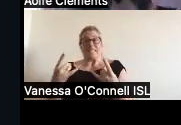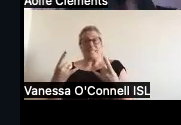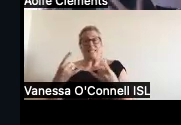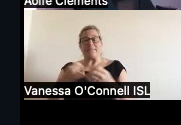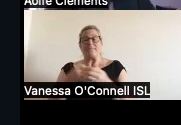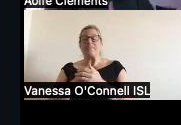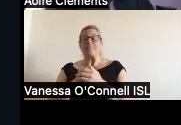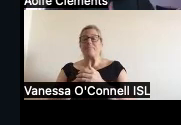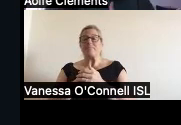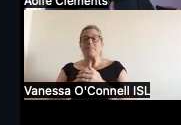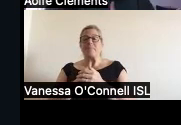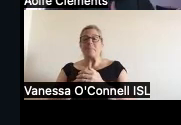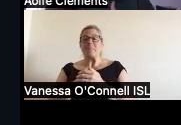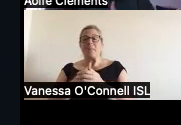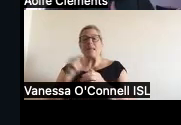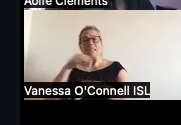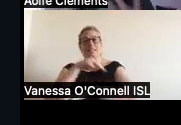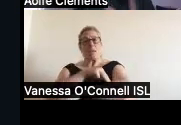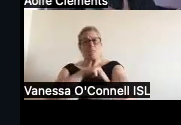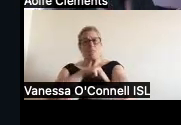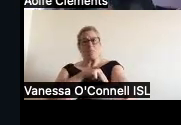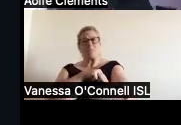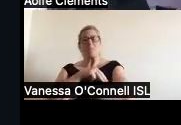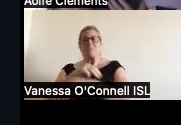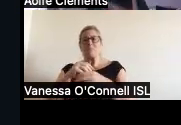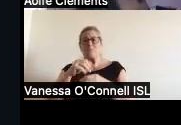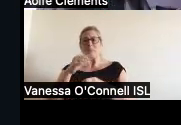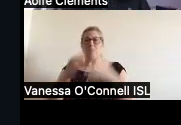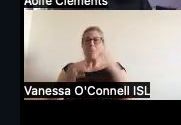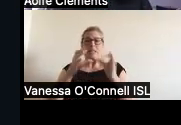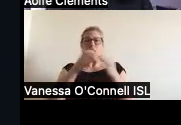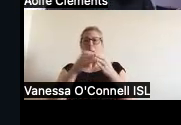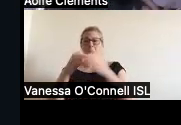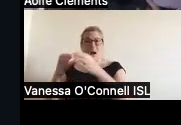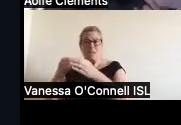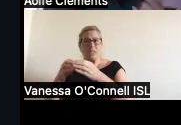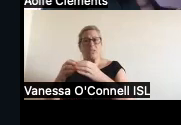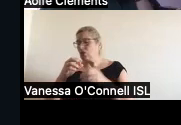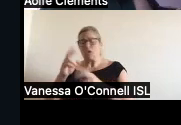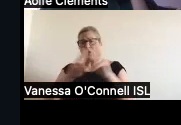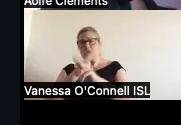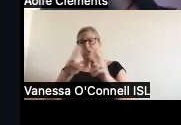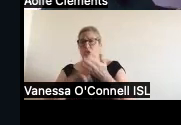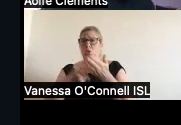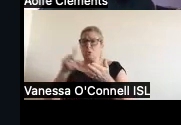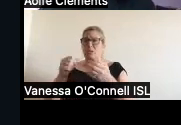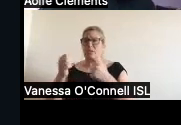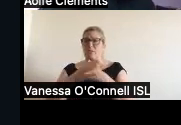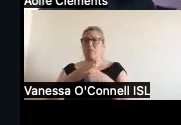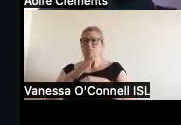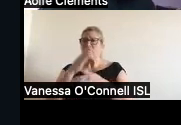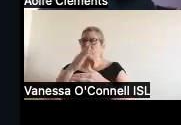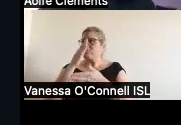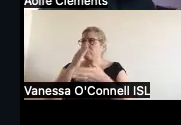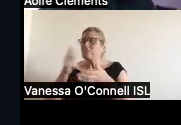is a problem, but also parties should be using this as an advantage to get more women into politics. But unfortunately, a lot of them aren't. So, for example,